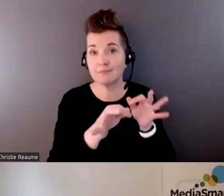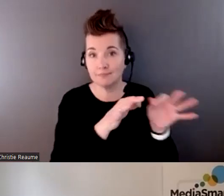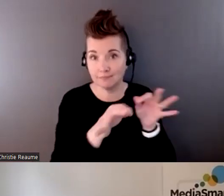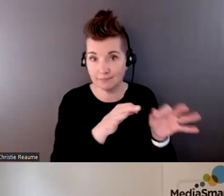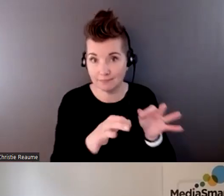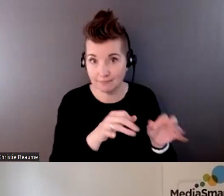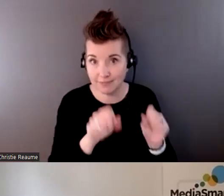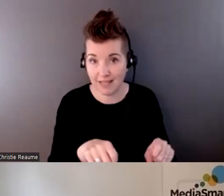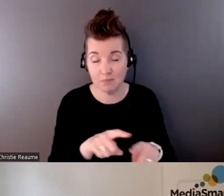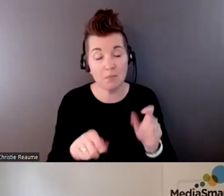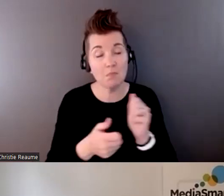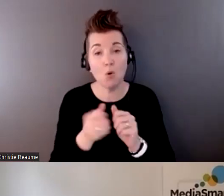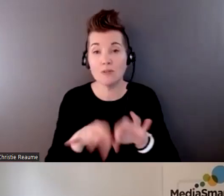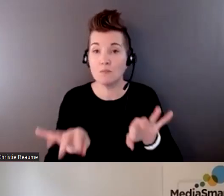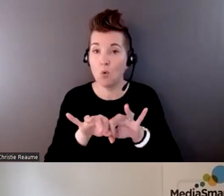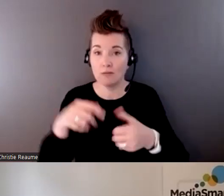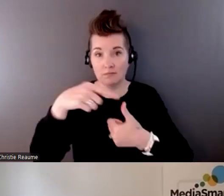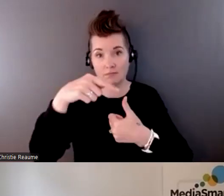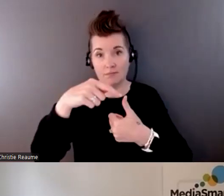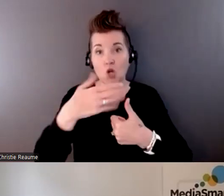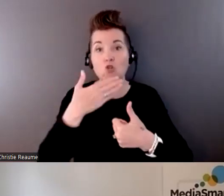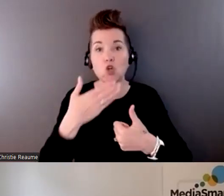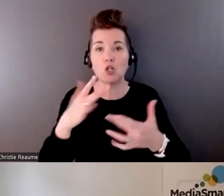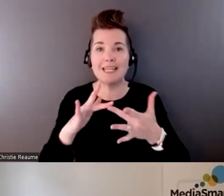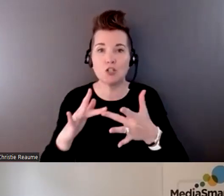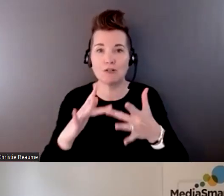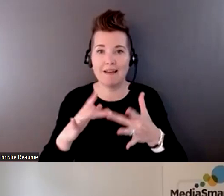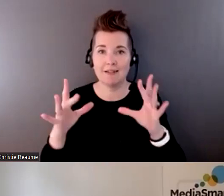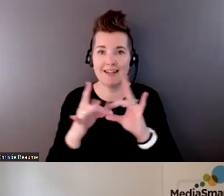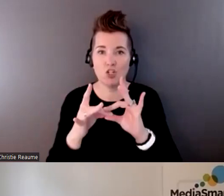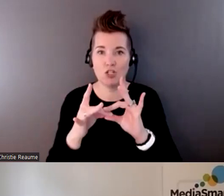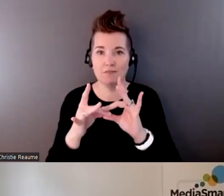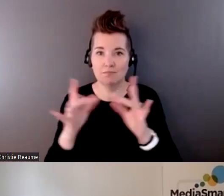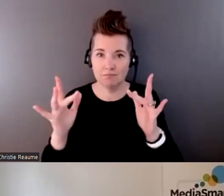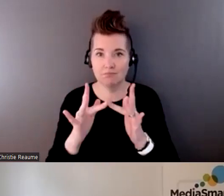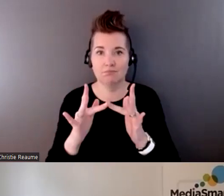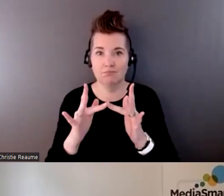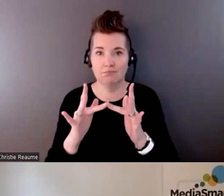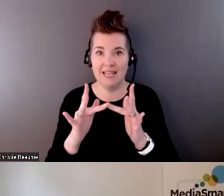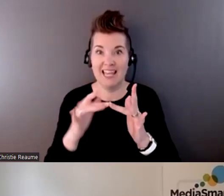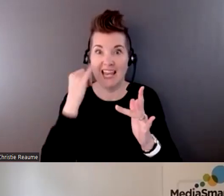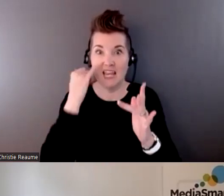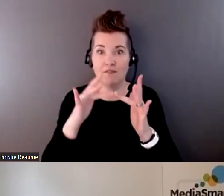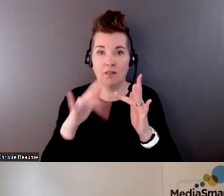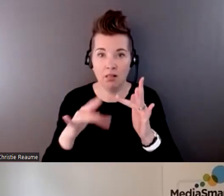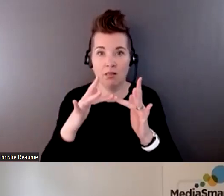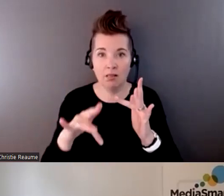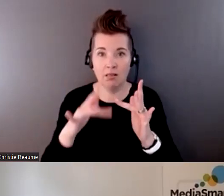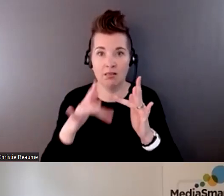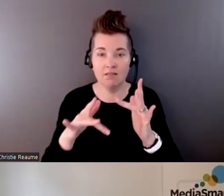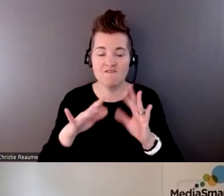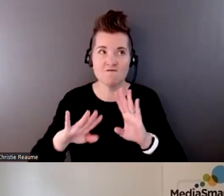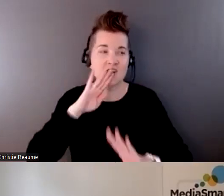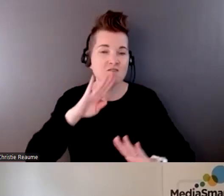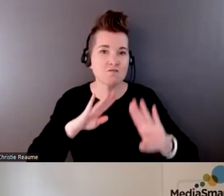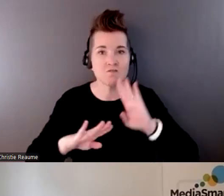have a good internet connection because if you don't have a good internet connection it's going to create a lot of frustration and people are just